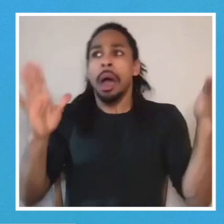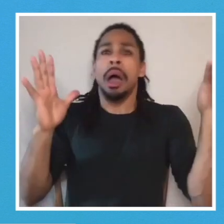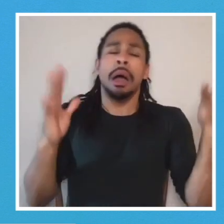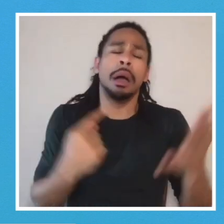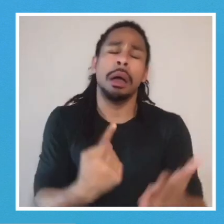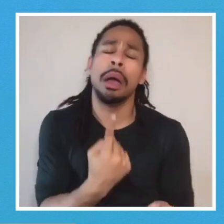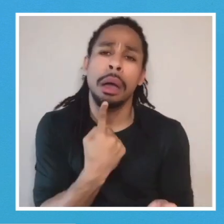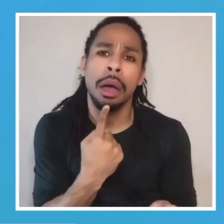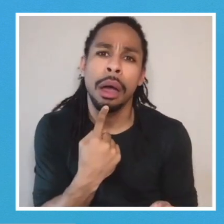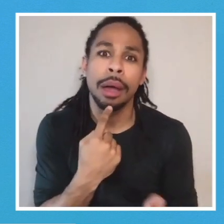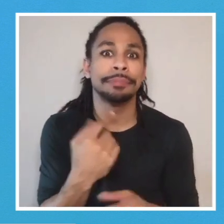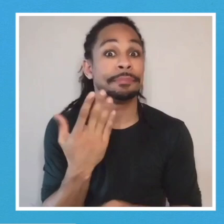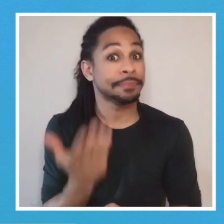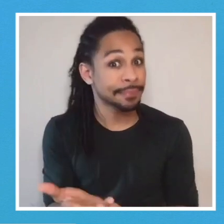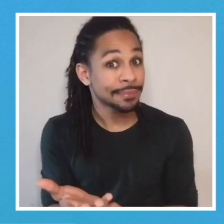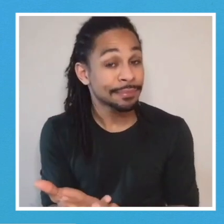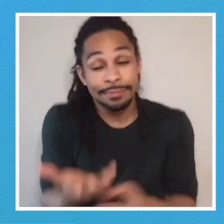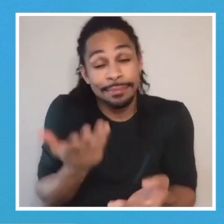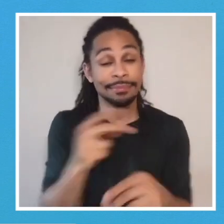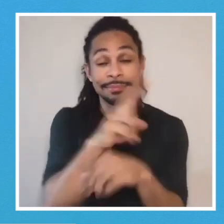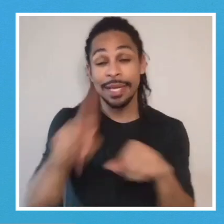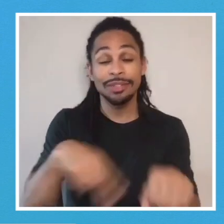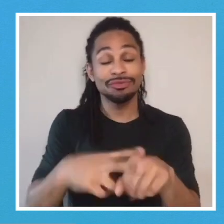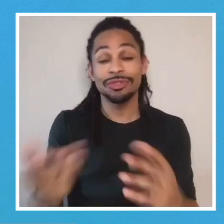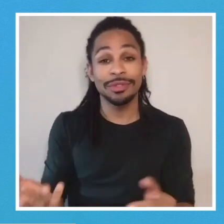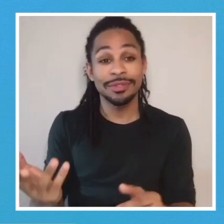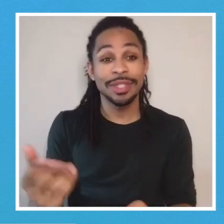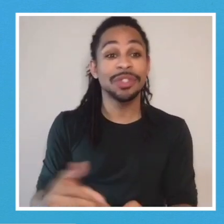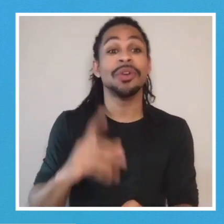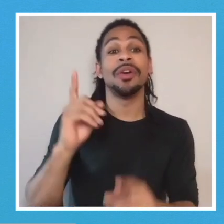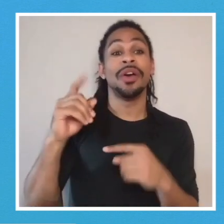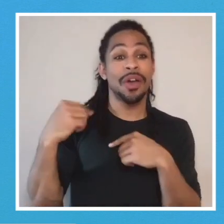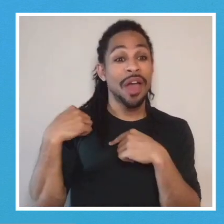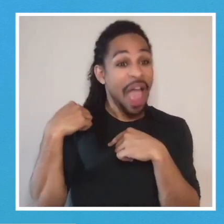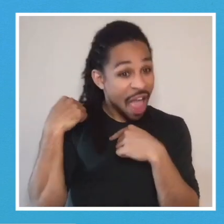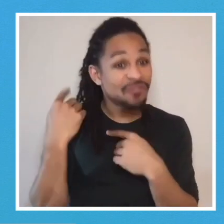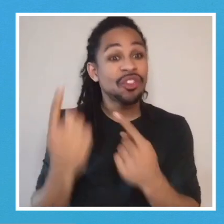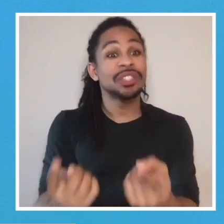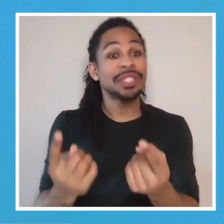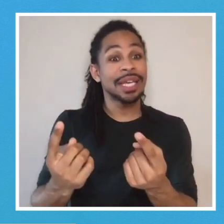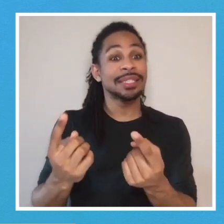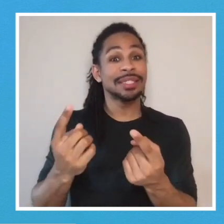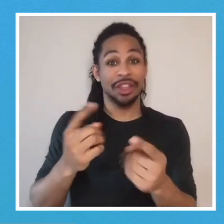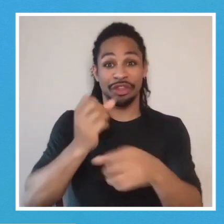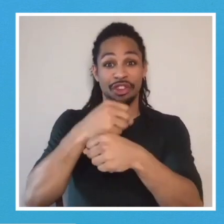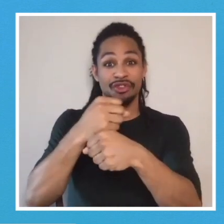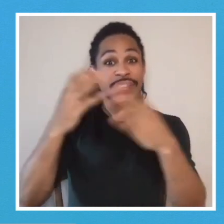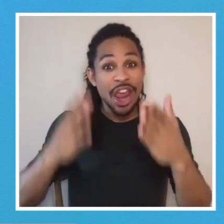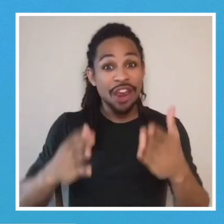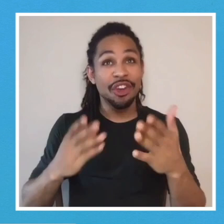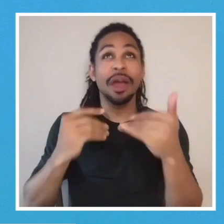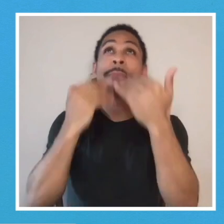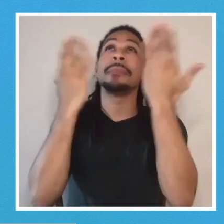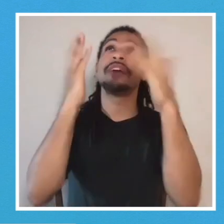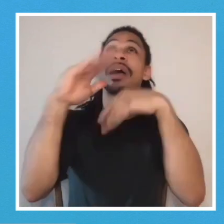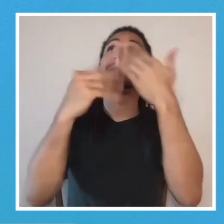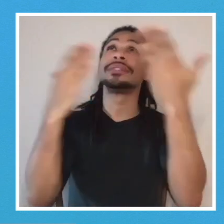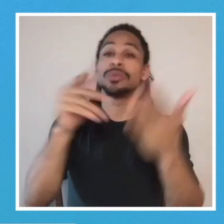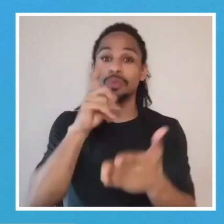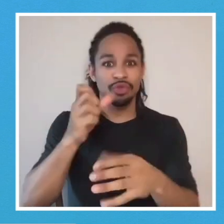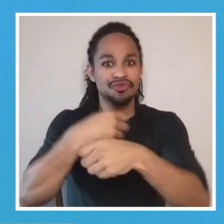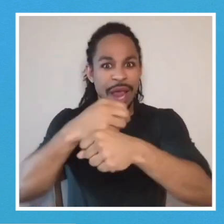words that have been said ever since we became Wet'suwet'en, ever since Hudakai, the creator above us, the one that created land, air,